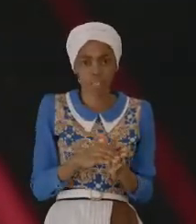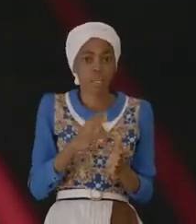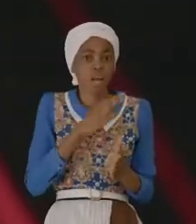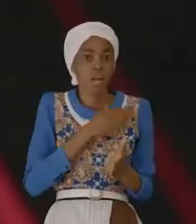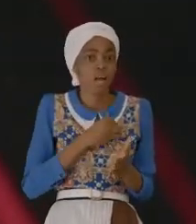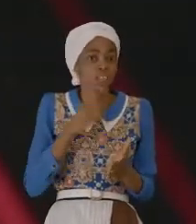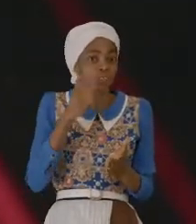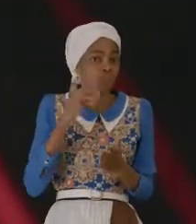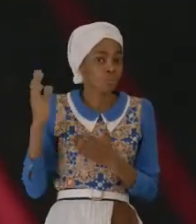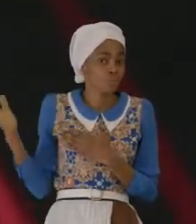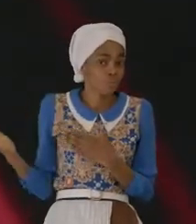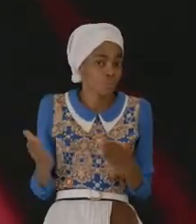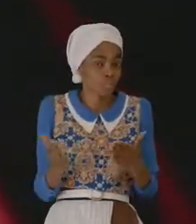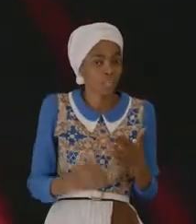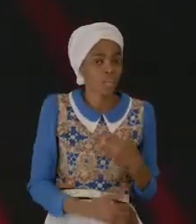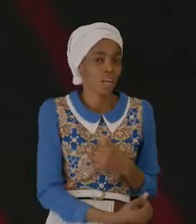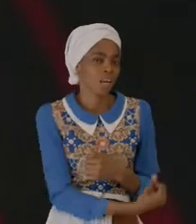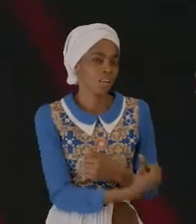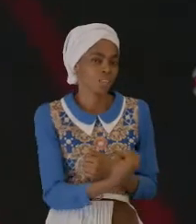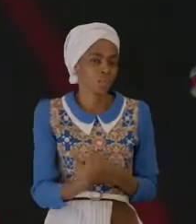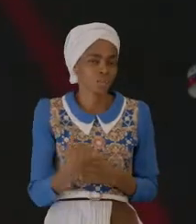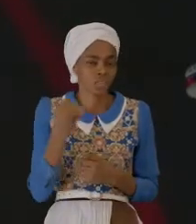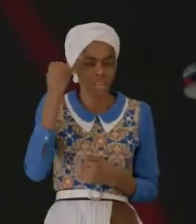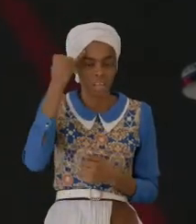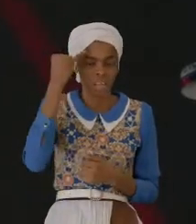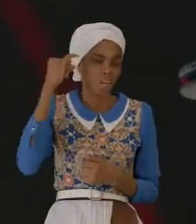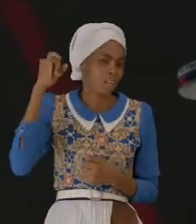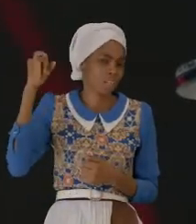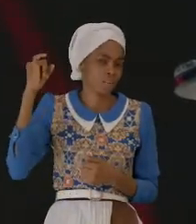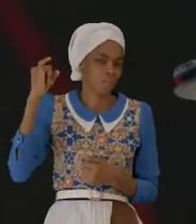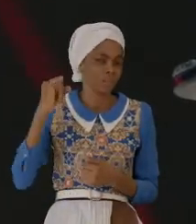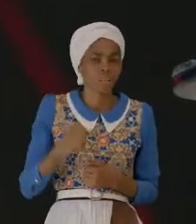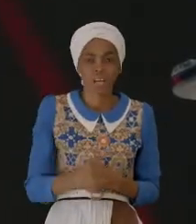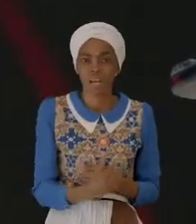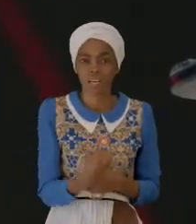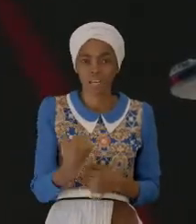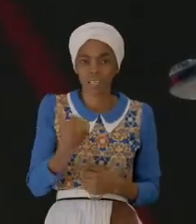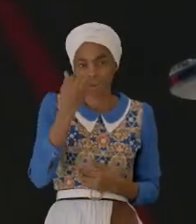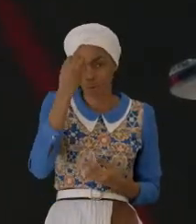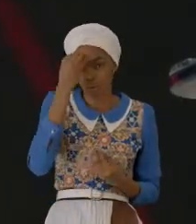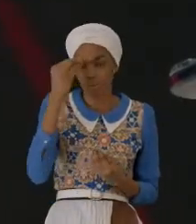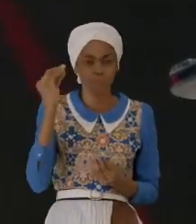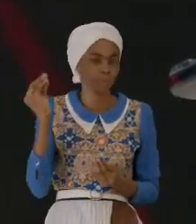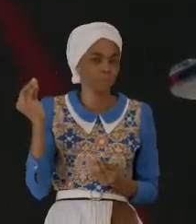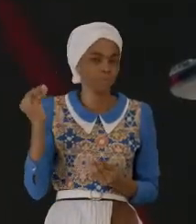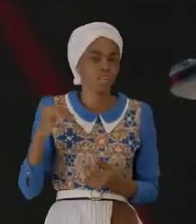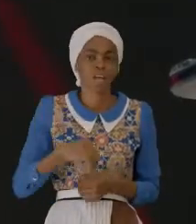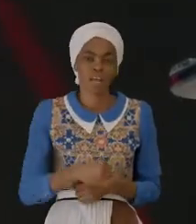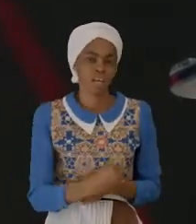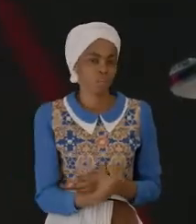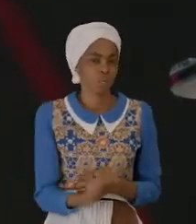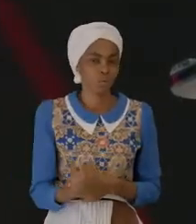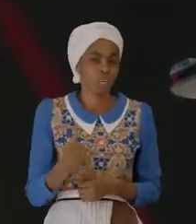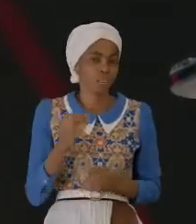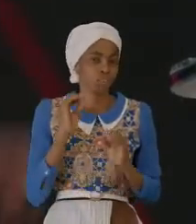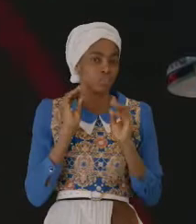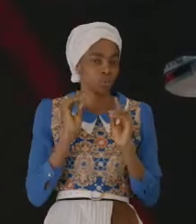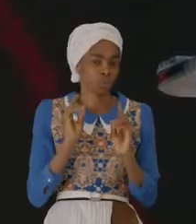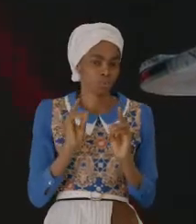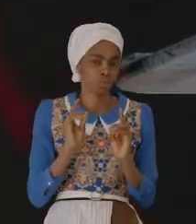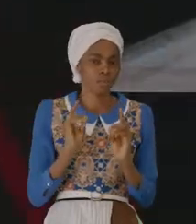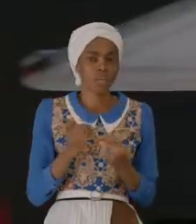bringing in another idea another opinion another Doctrine